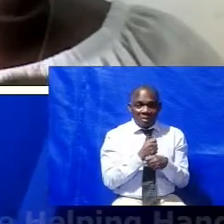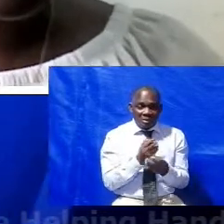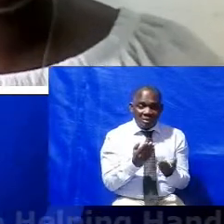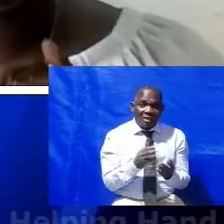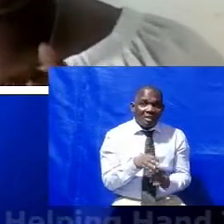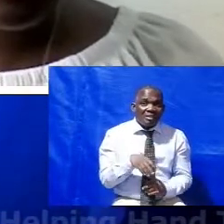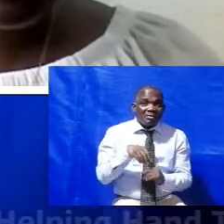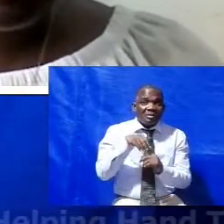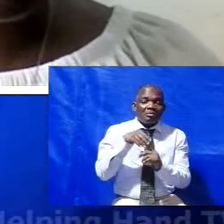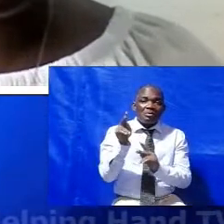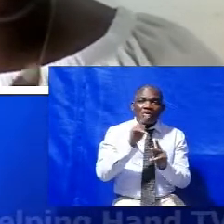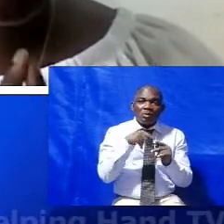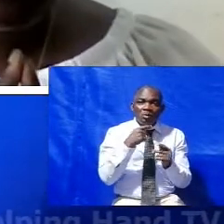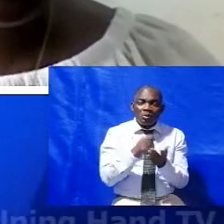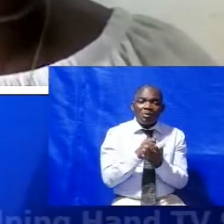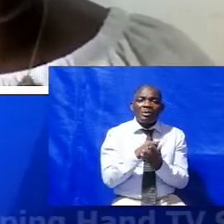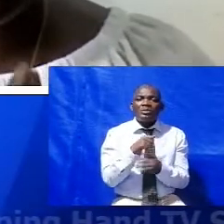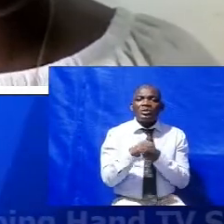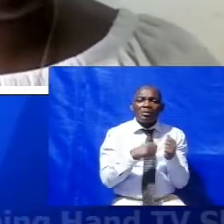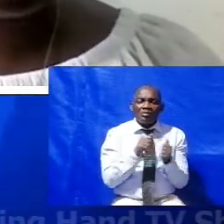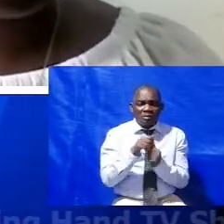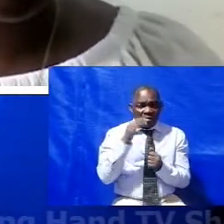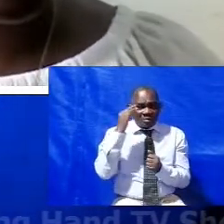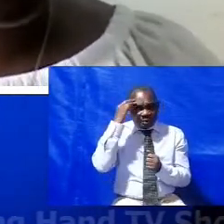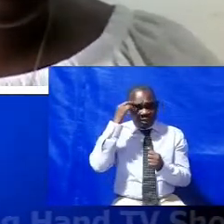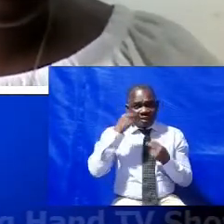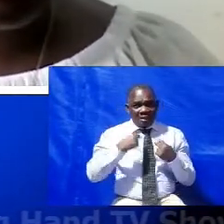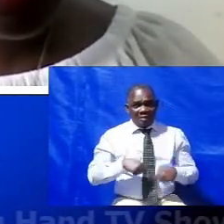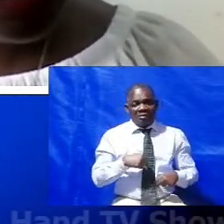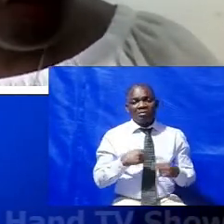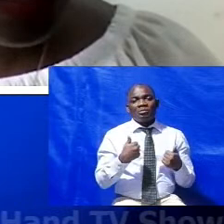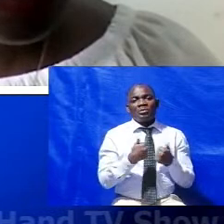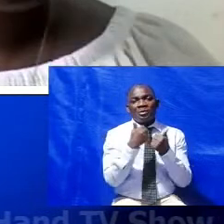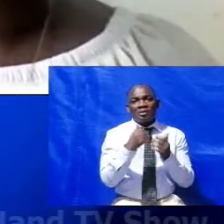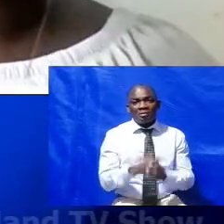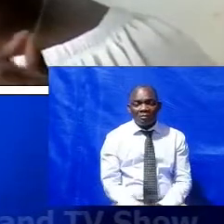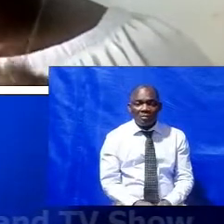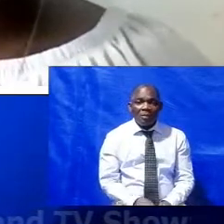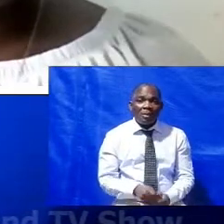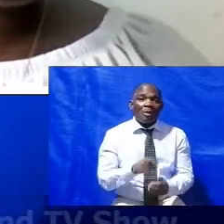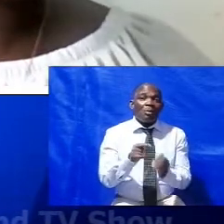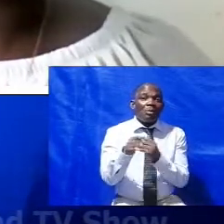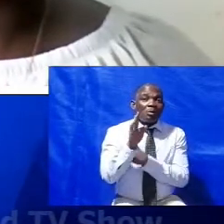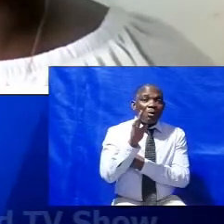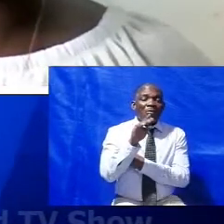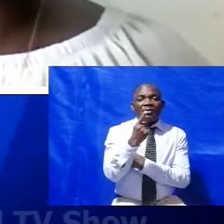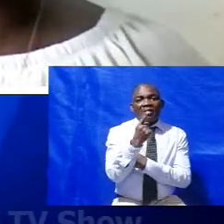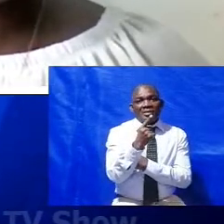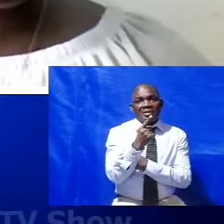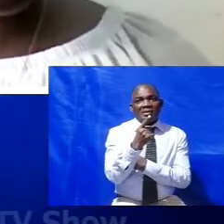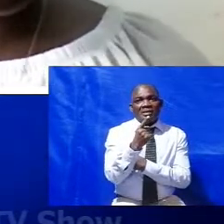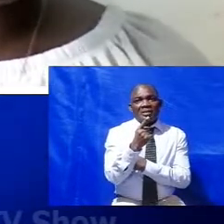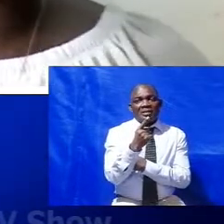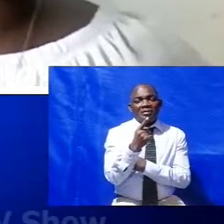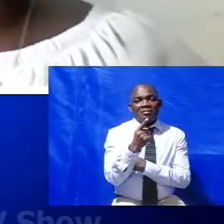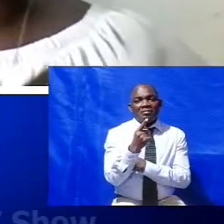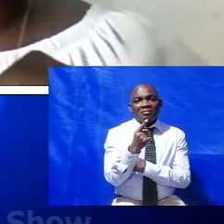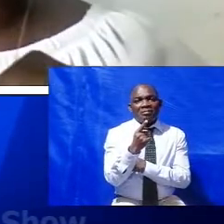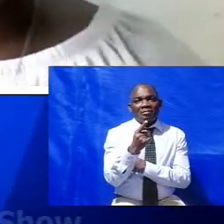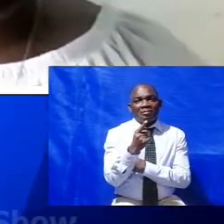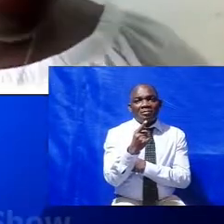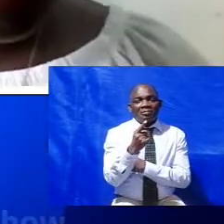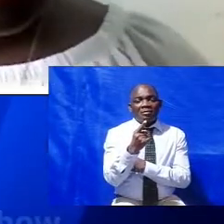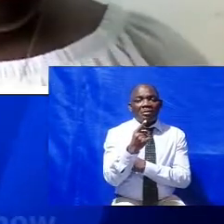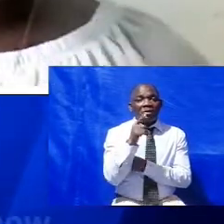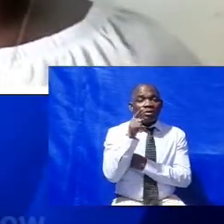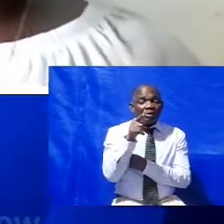want to make it very clear, especially for people who are going through mental health issues. Put God out of the equation, you are